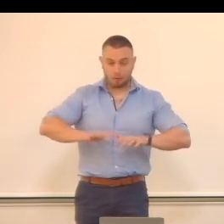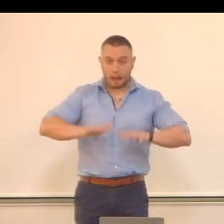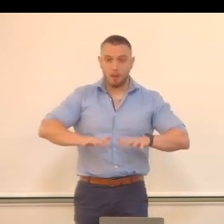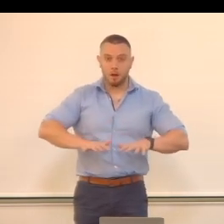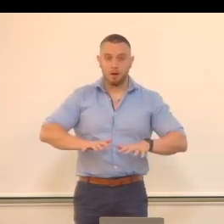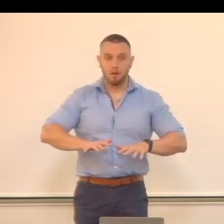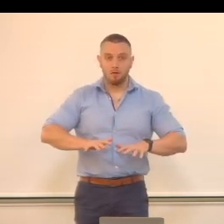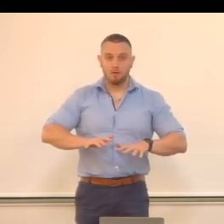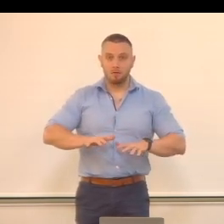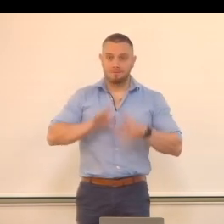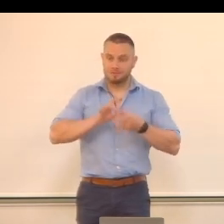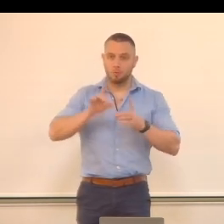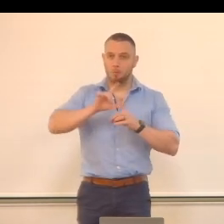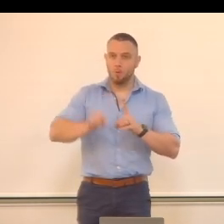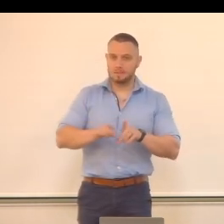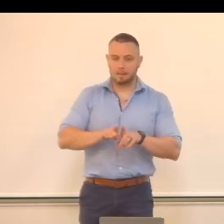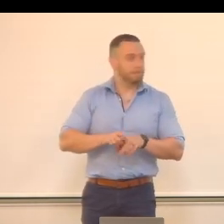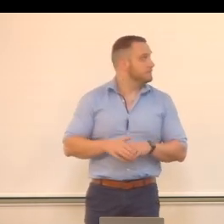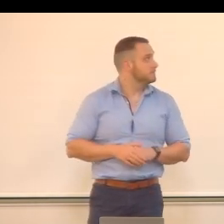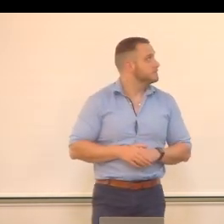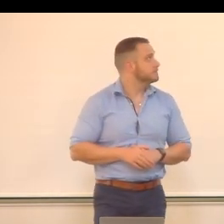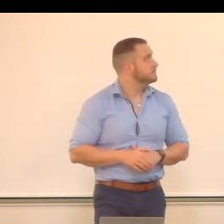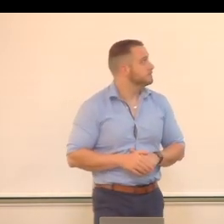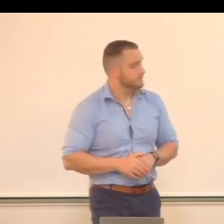the moon as well.